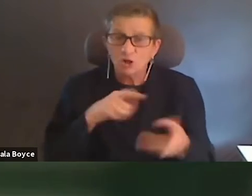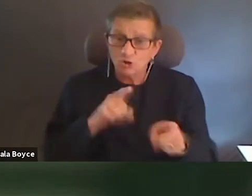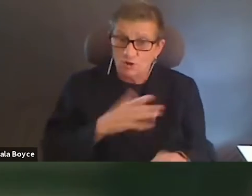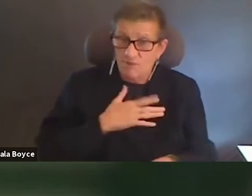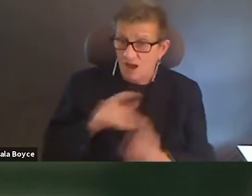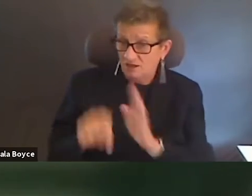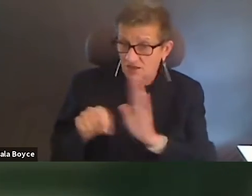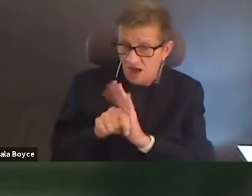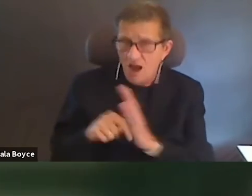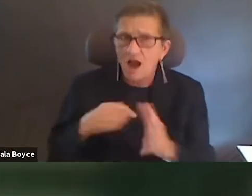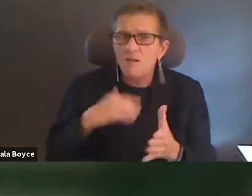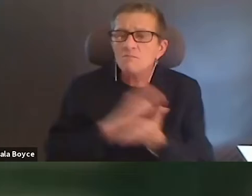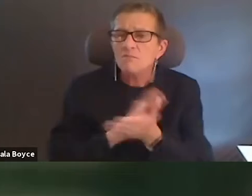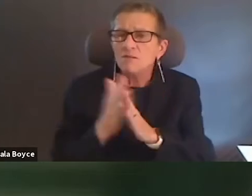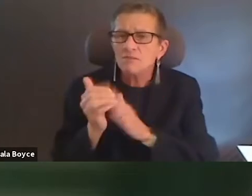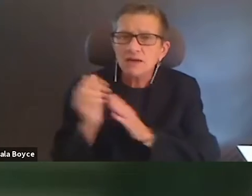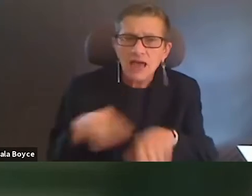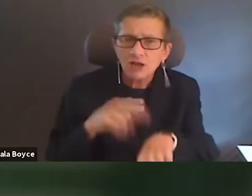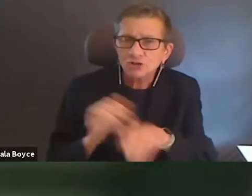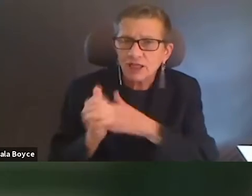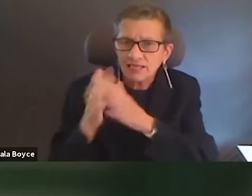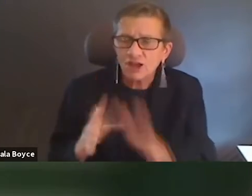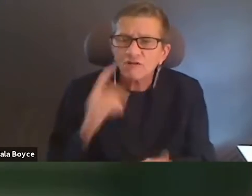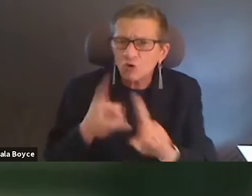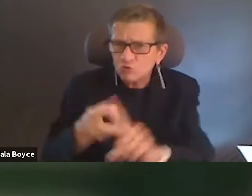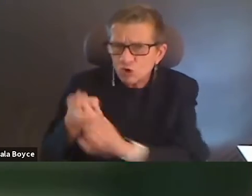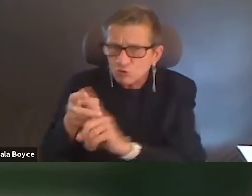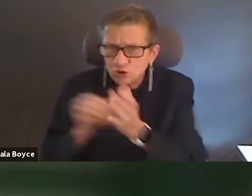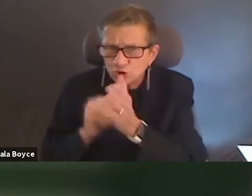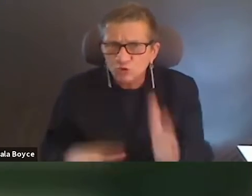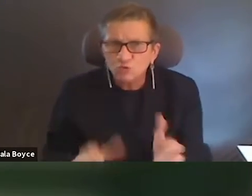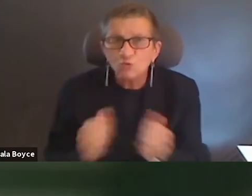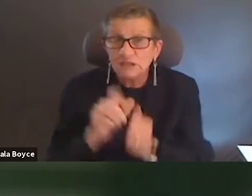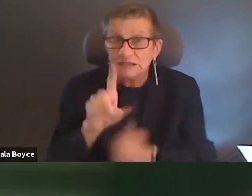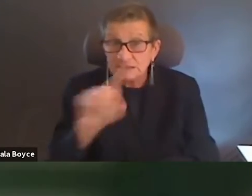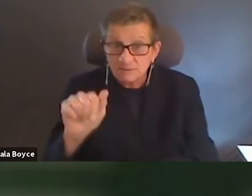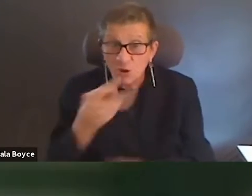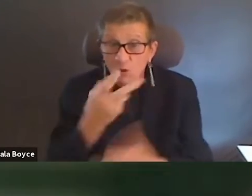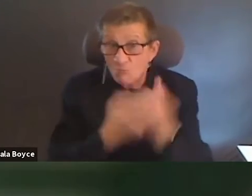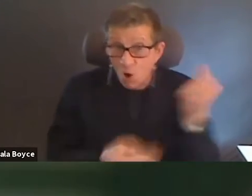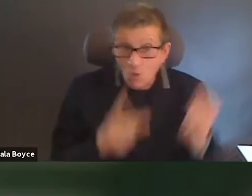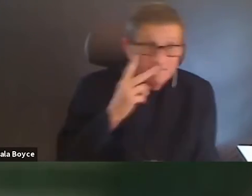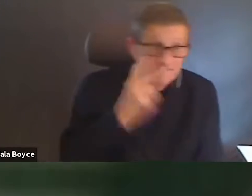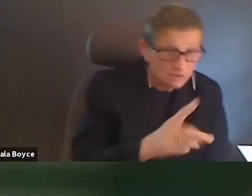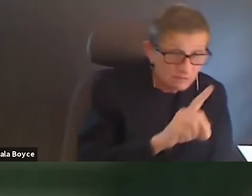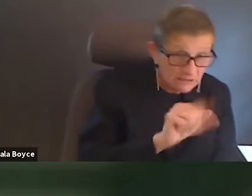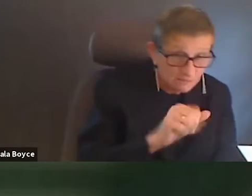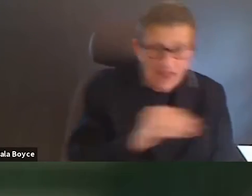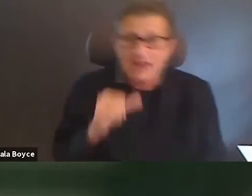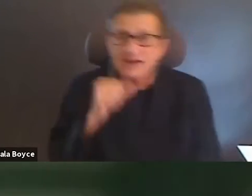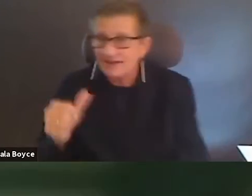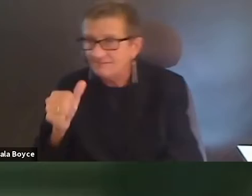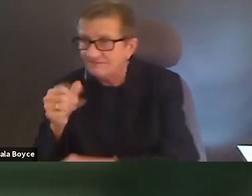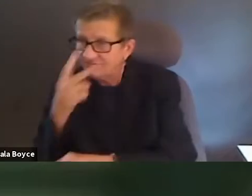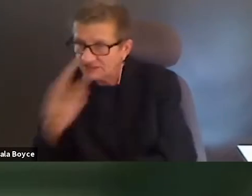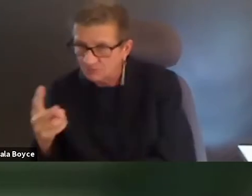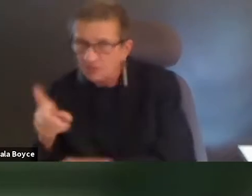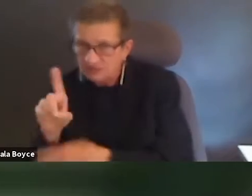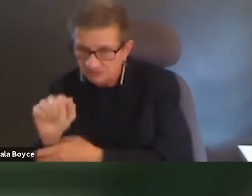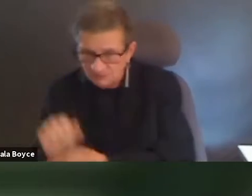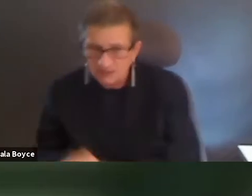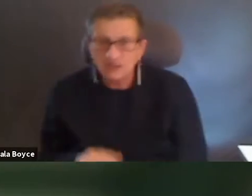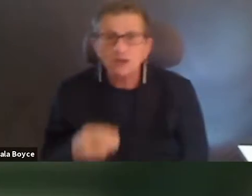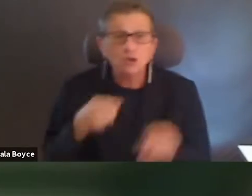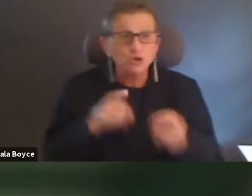became a national leader in the recruitment of students with disabilities, both visible and invisible. Beyond recruitment, we